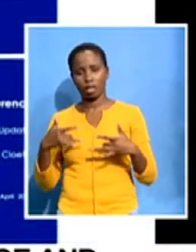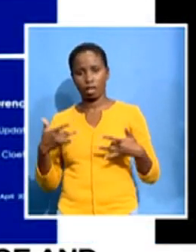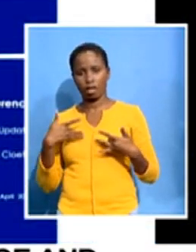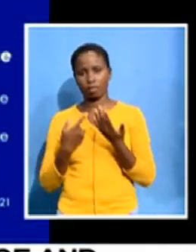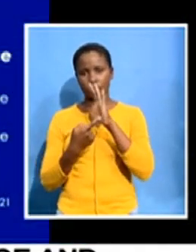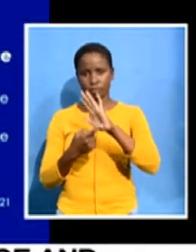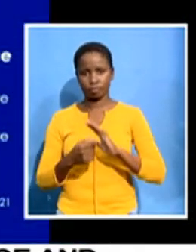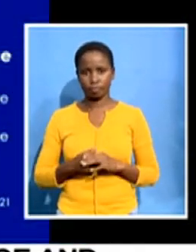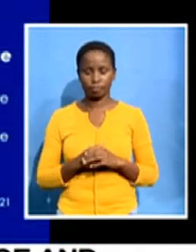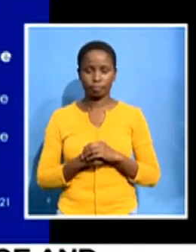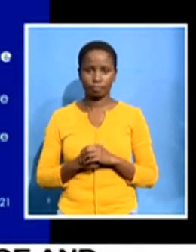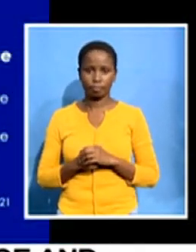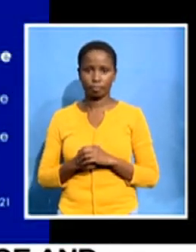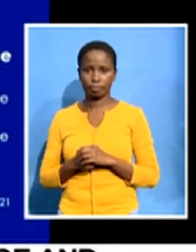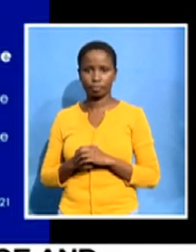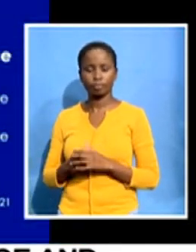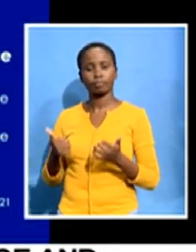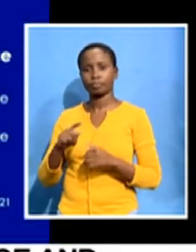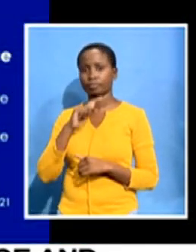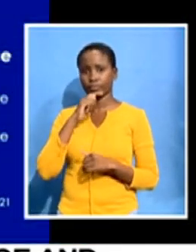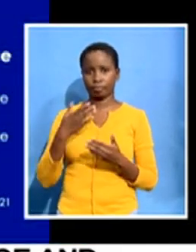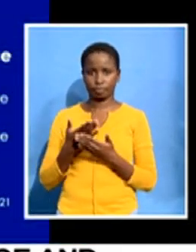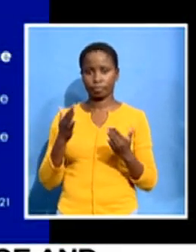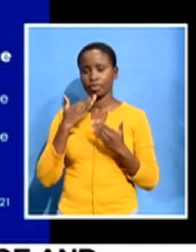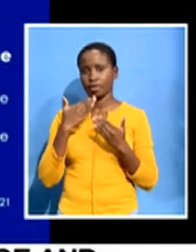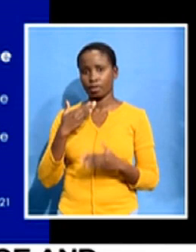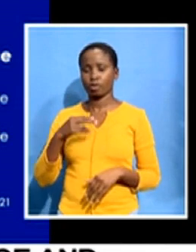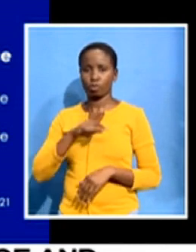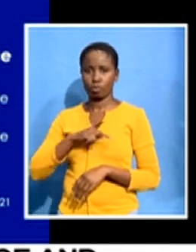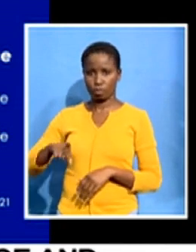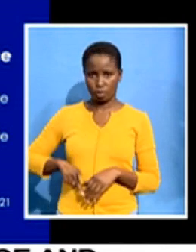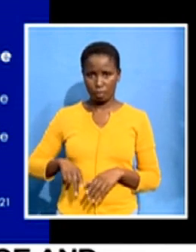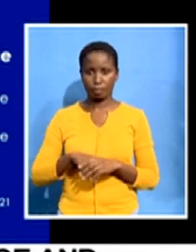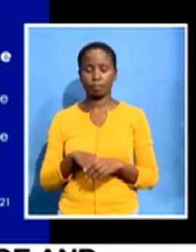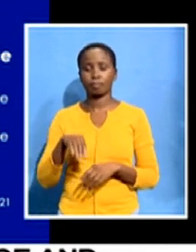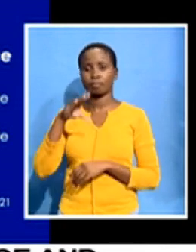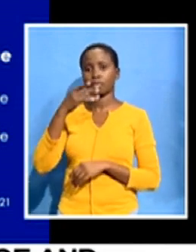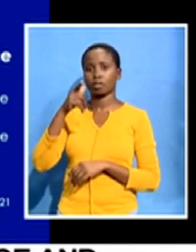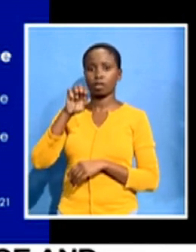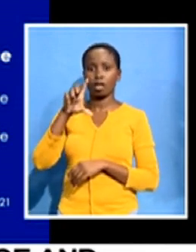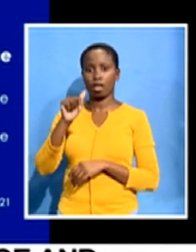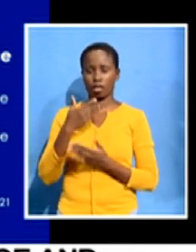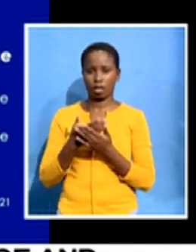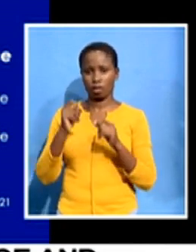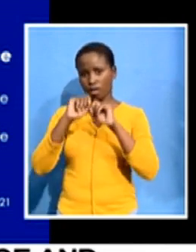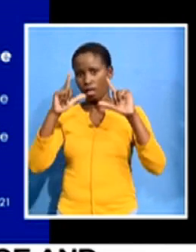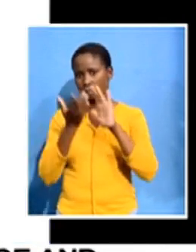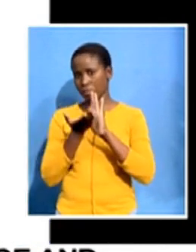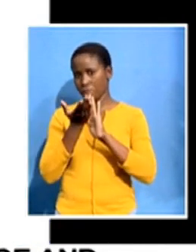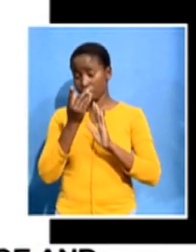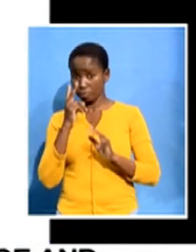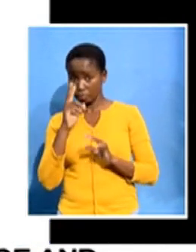Very much, Kayla. Thank you, Premier. Kayla, is the slides visible? Yes, Dr. Cloete. Thank you very